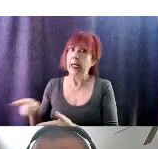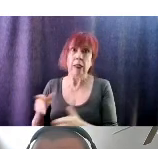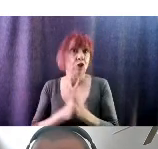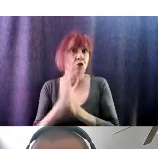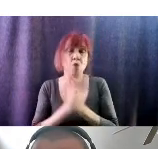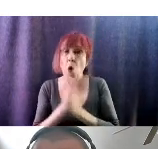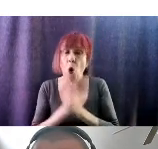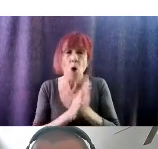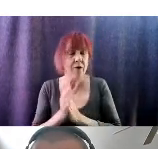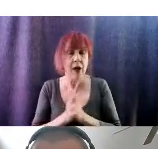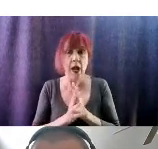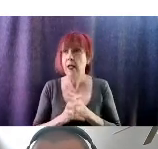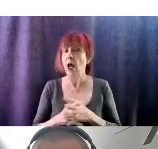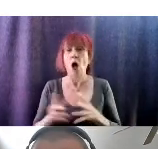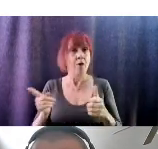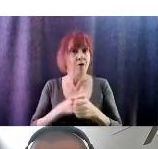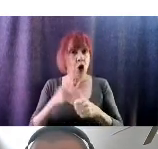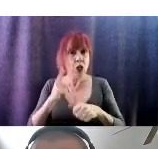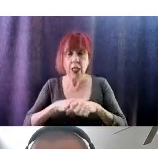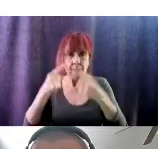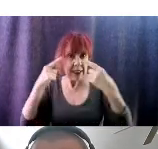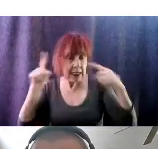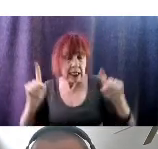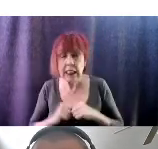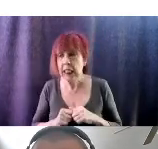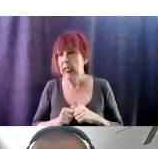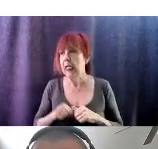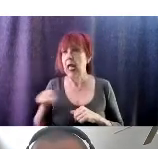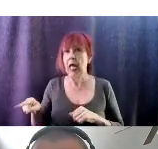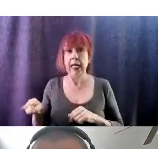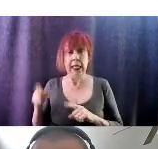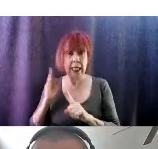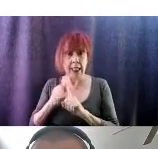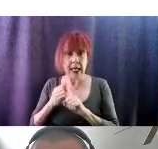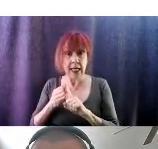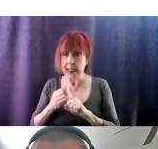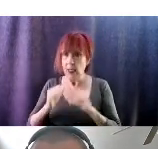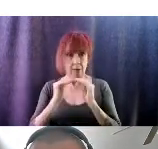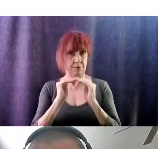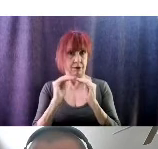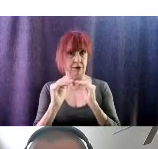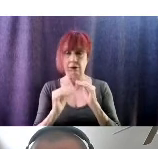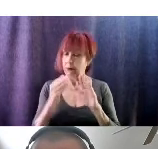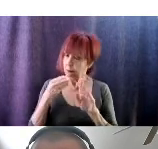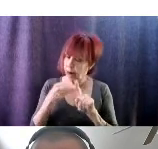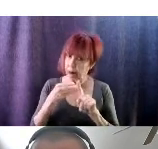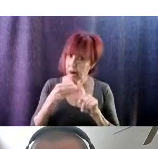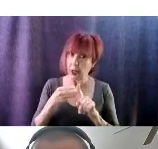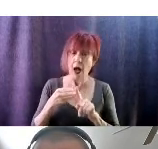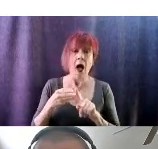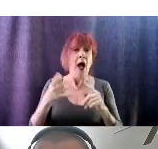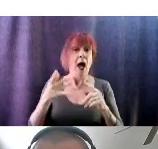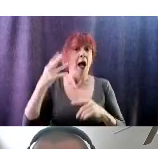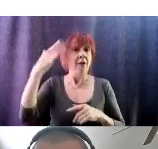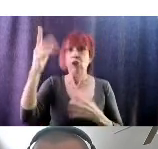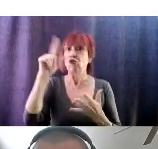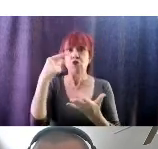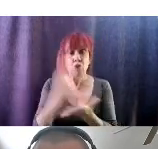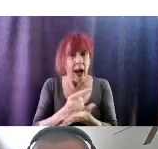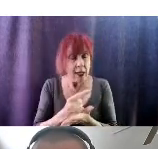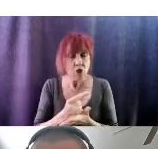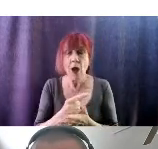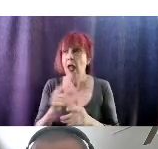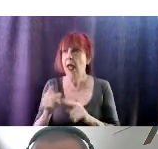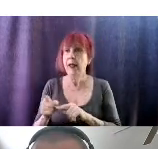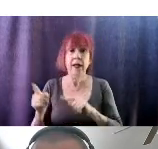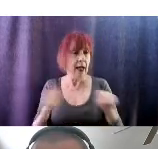the classroom. His attendance automatically skyrocketed. Eventually ended up graduating through the program and moved